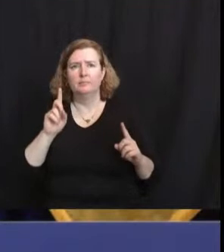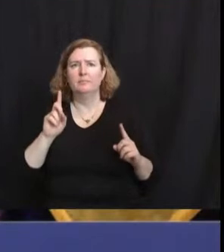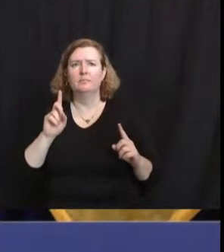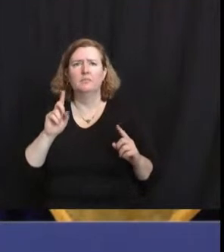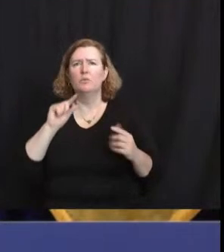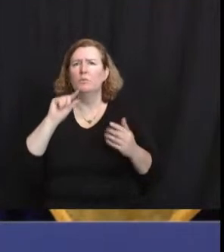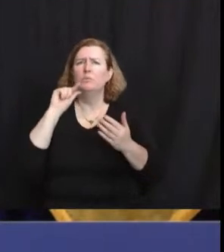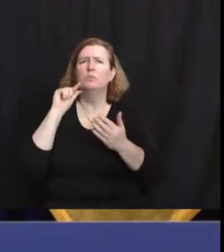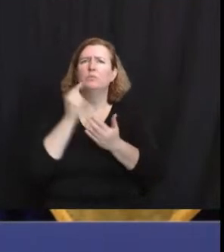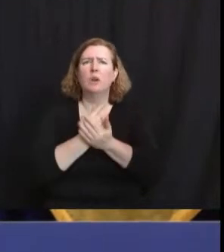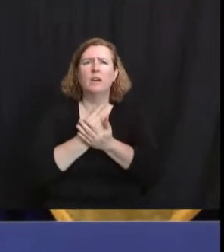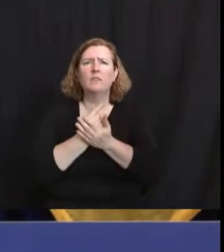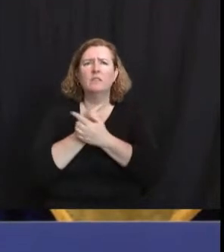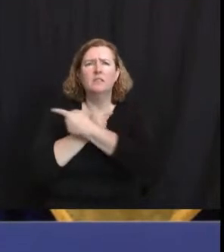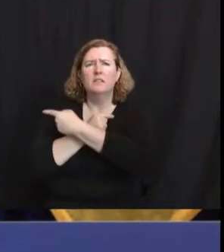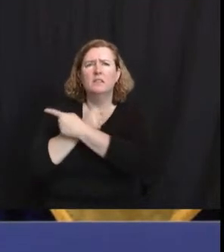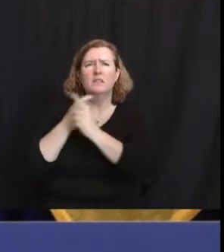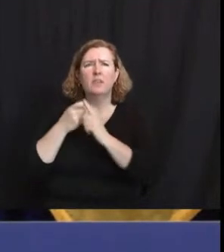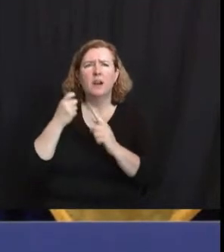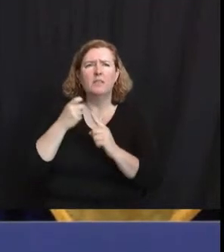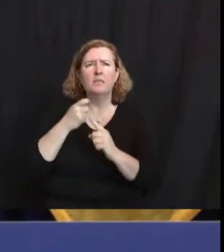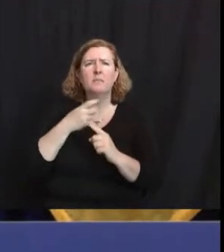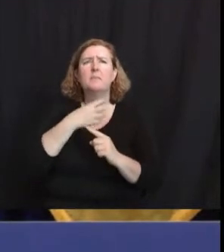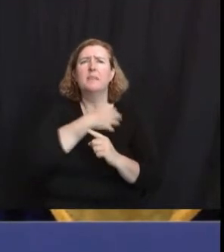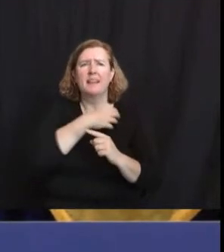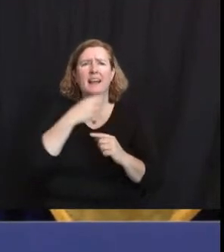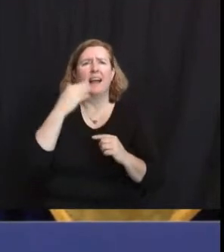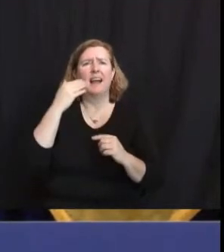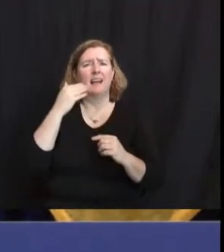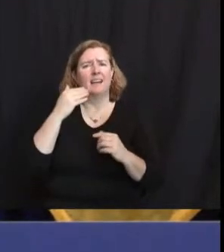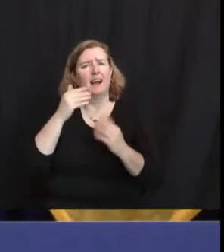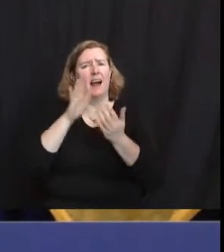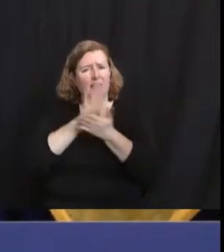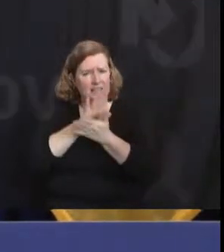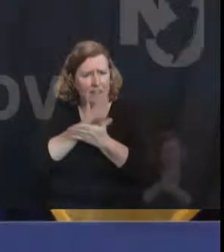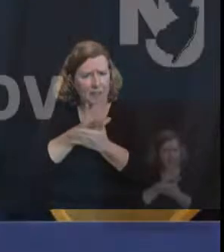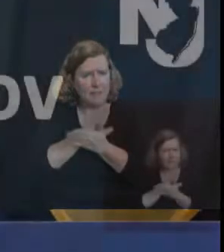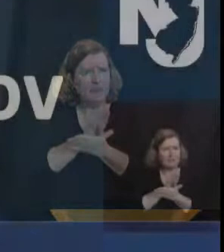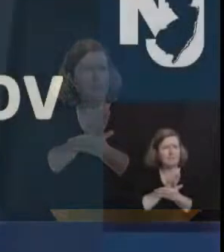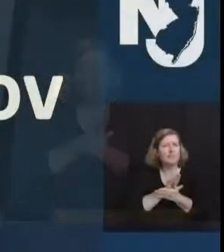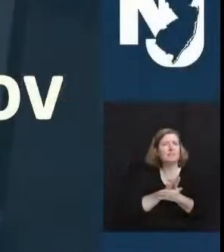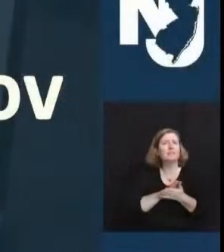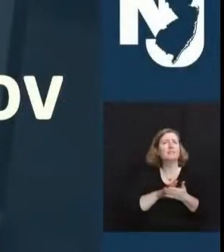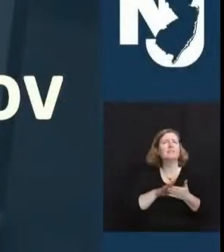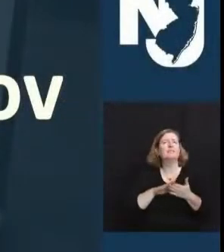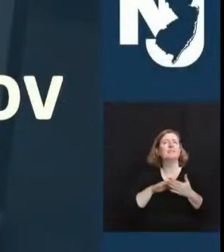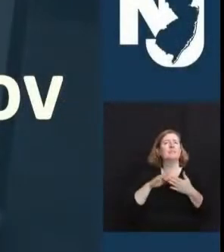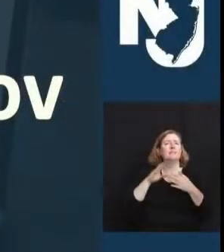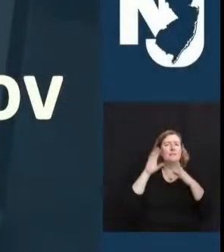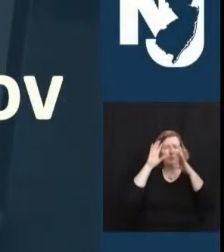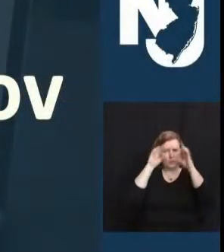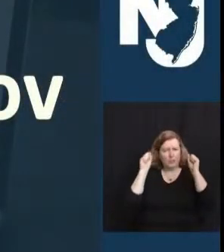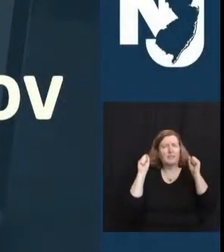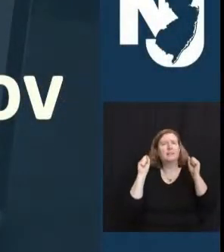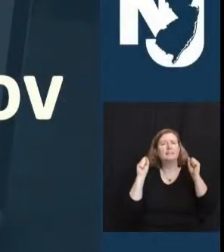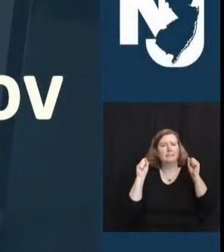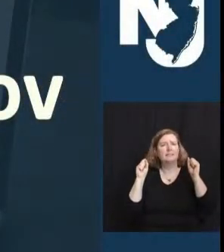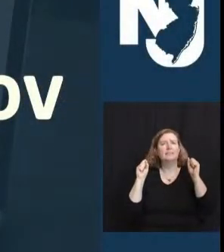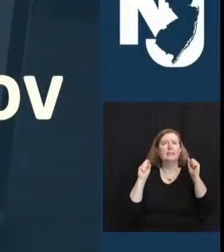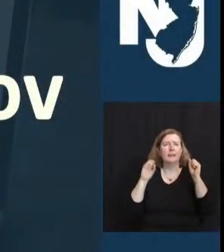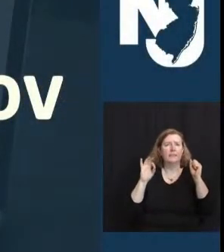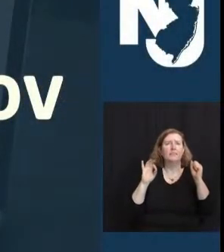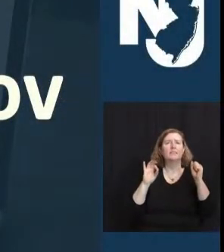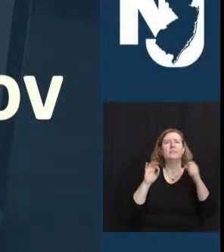State Police Academy, the guy to my left, the Superintendent of the State Police, Colonel Pat Callahan. We have Jared Maples, Director of the Office of Homeland Security and